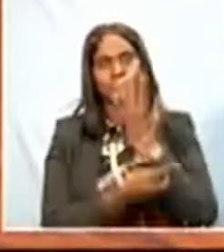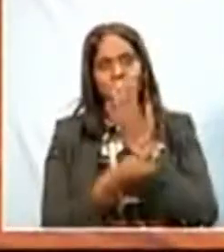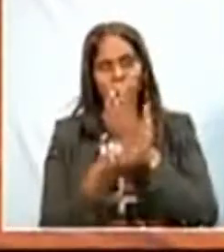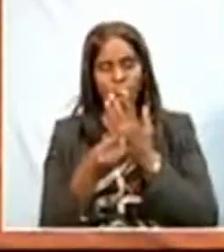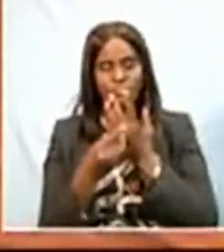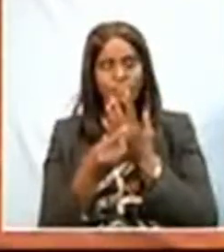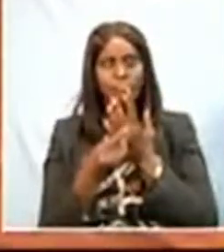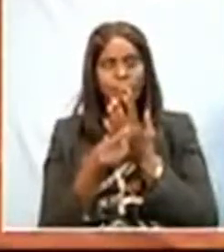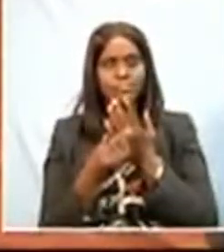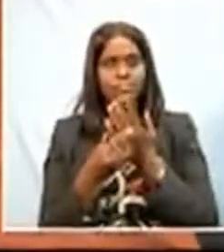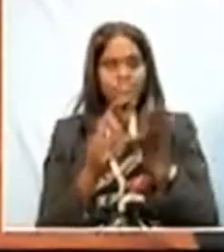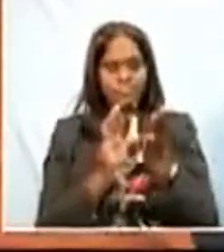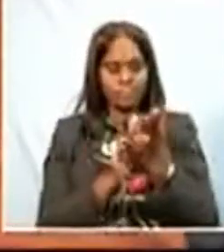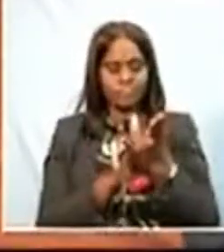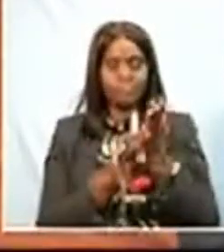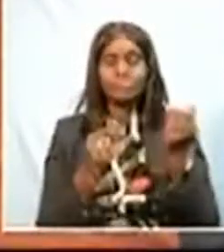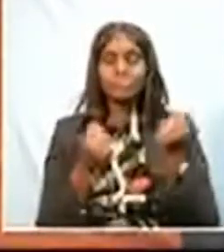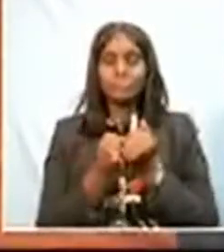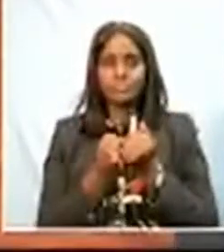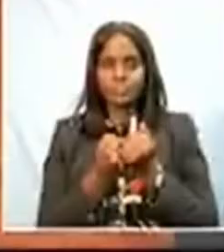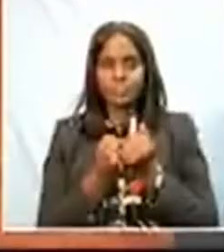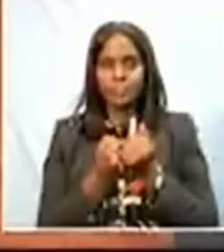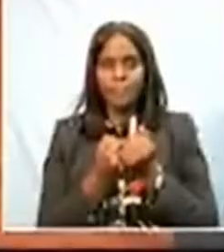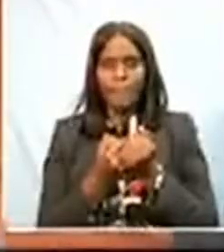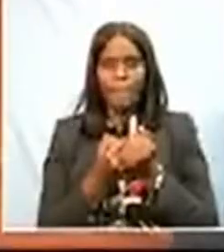development bursaries.